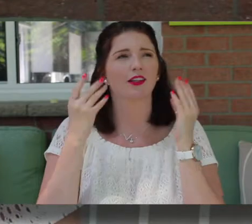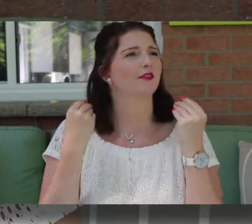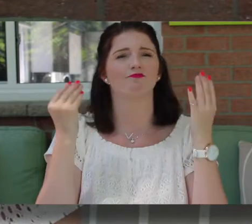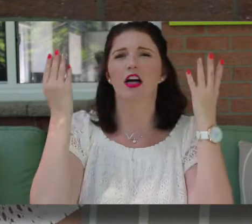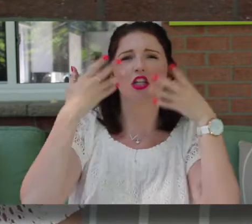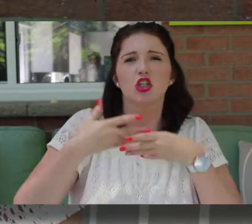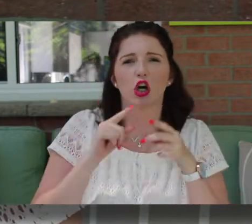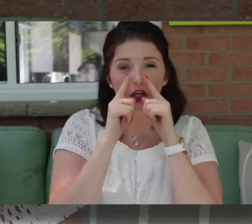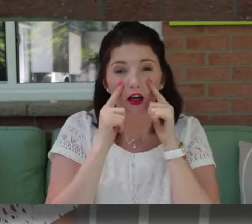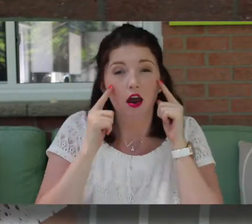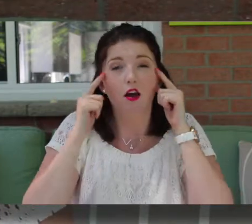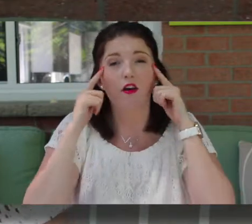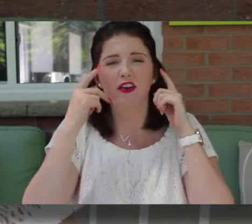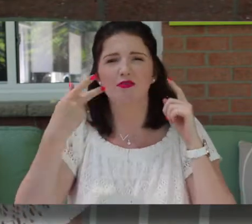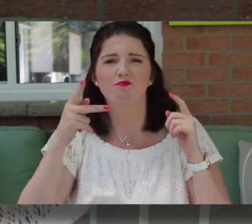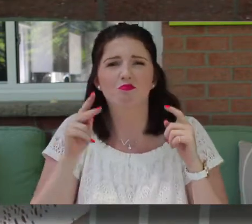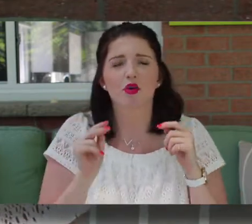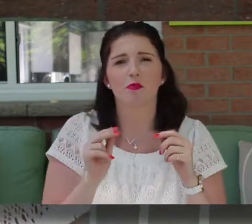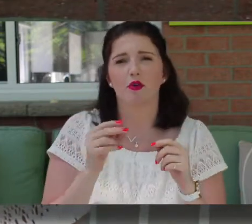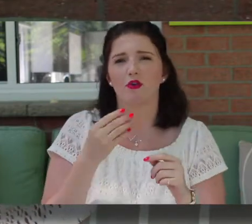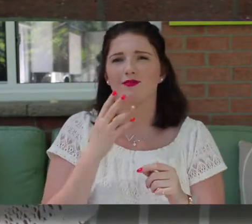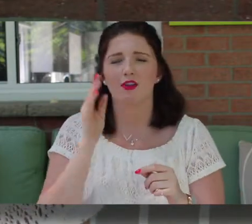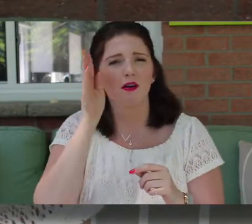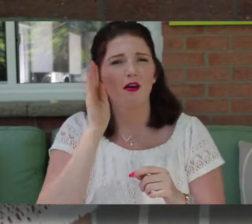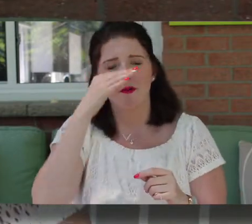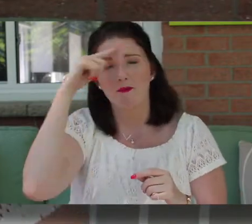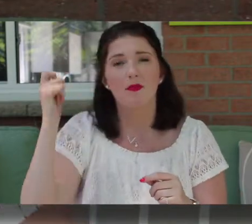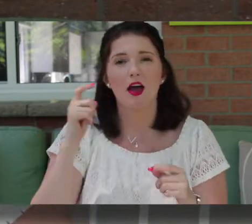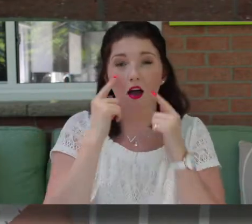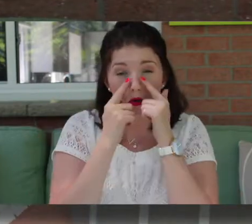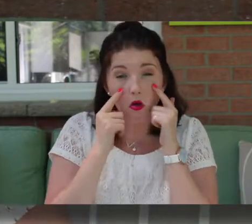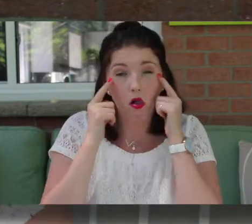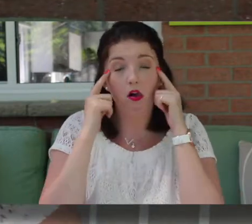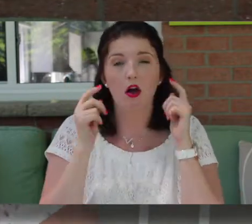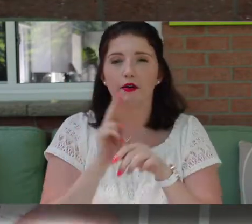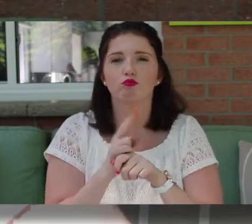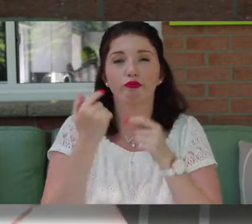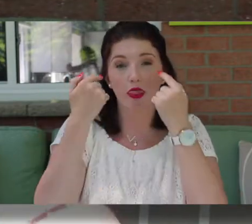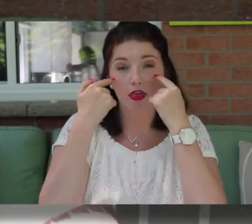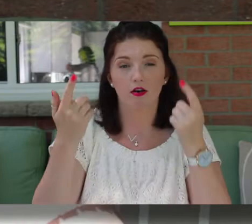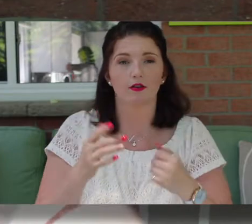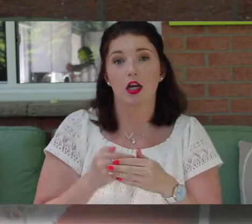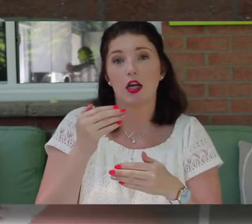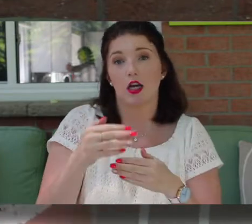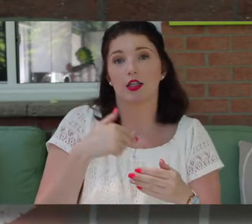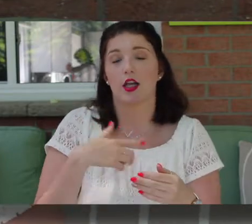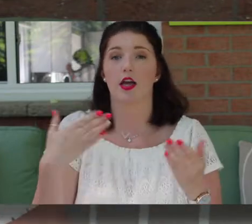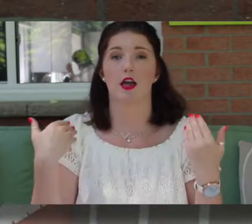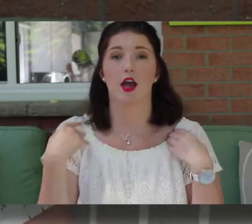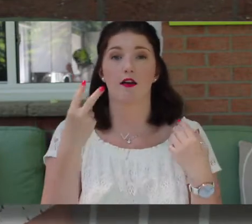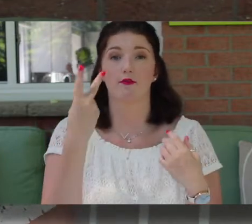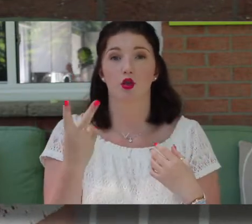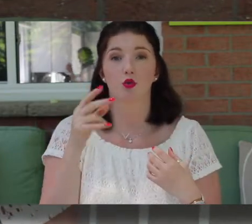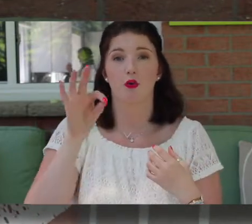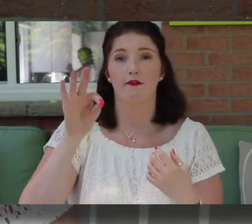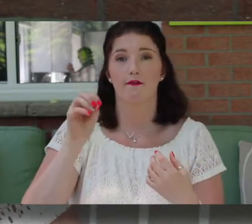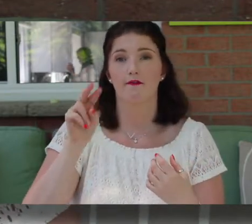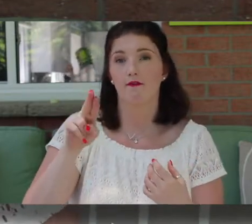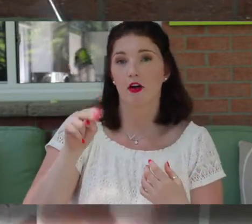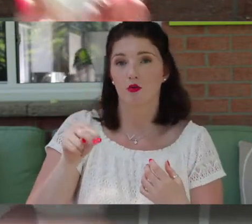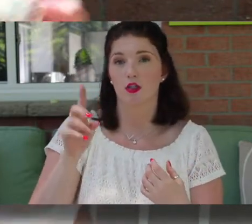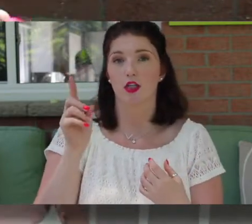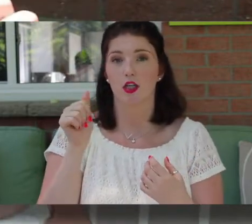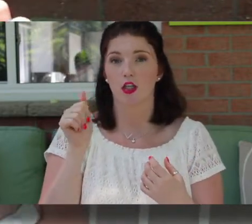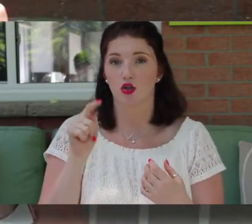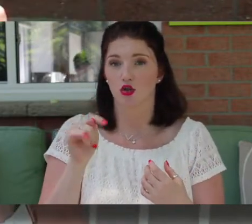is definitely like you just tap it on and you're good to go for the rest of the day. Next, I have 2 foundations that I've absolutely been loving from